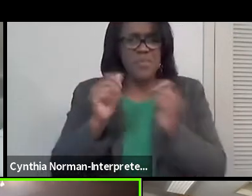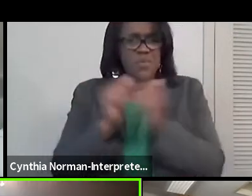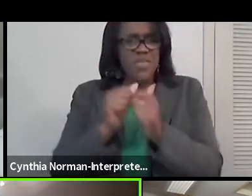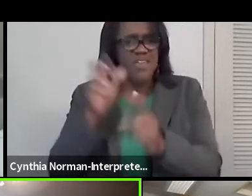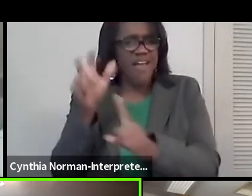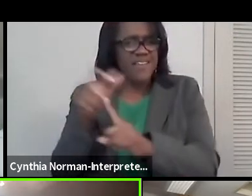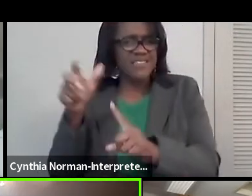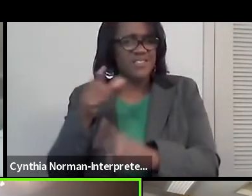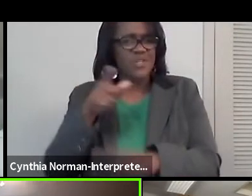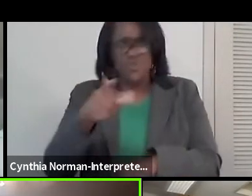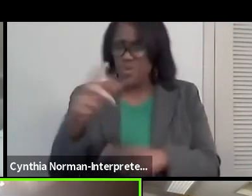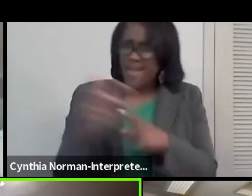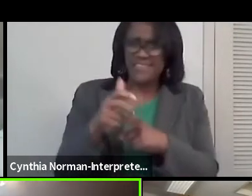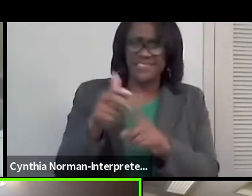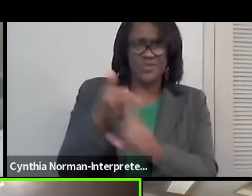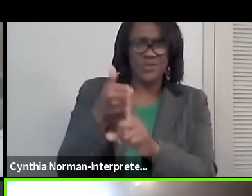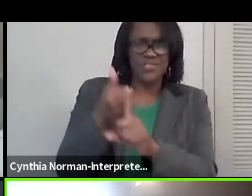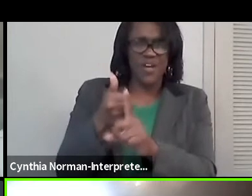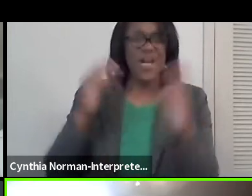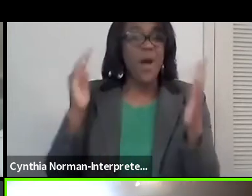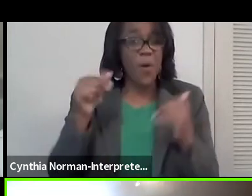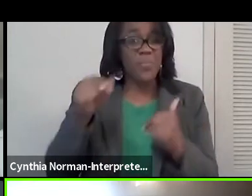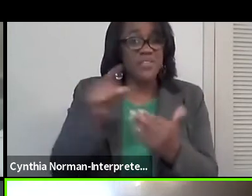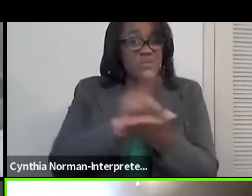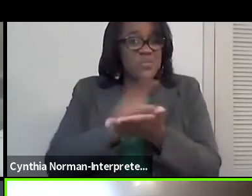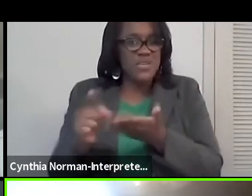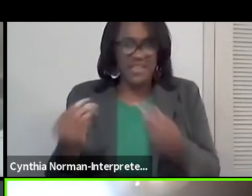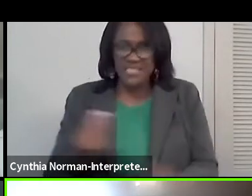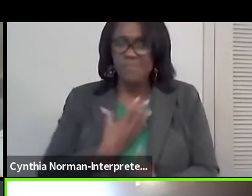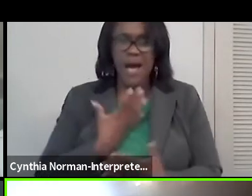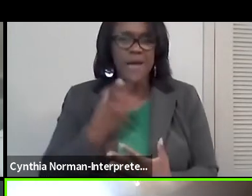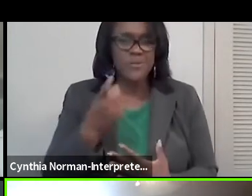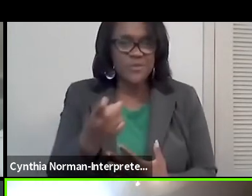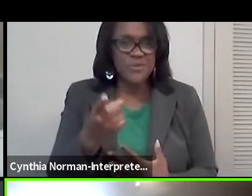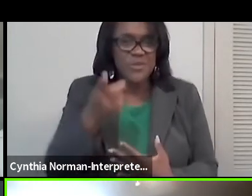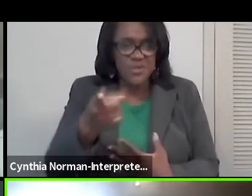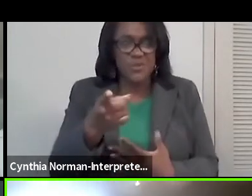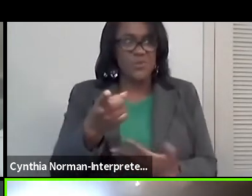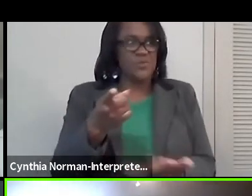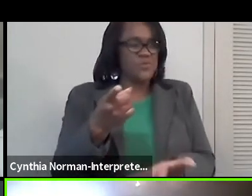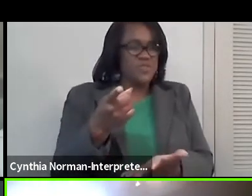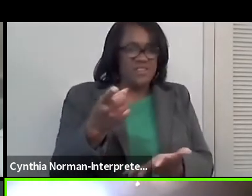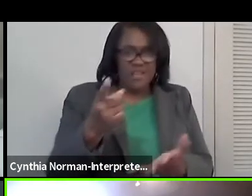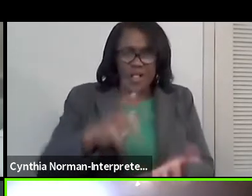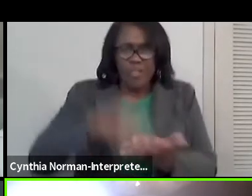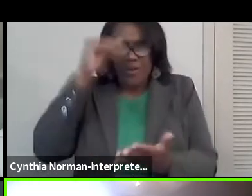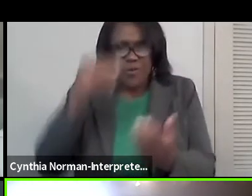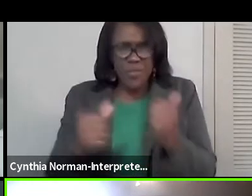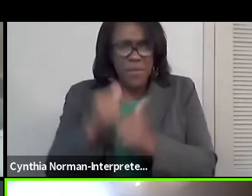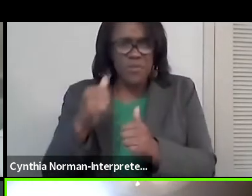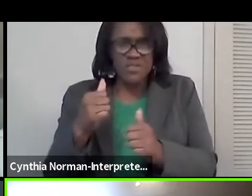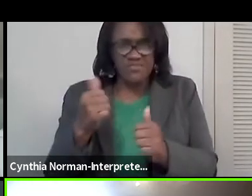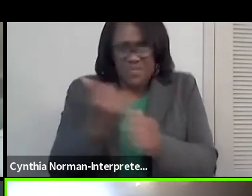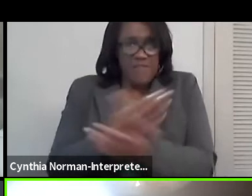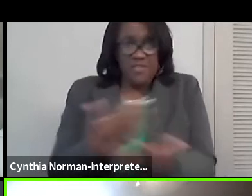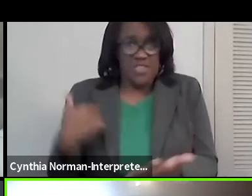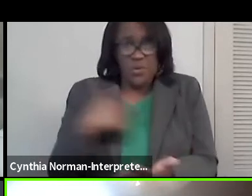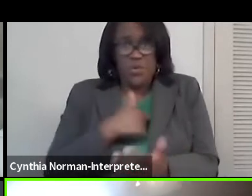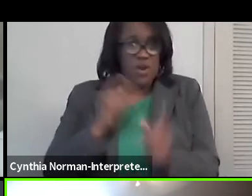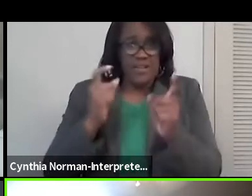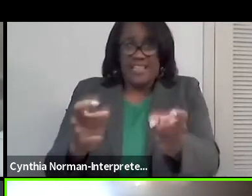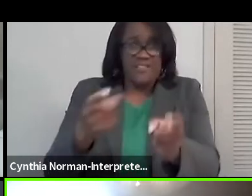You are excellent in and of yourself. And I hope that this week inspires you and that you just get the most out of everything that we're trying to give you this week. So thank